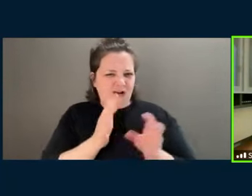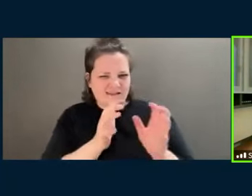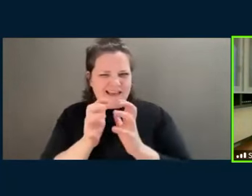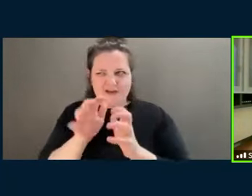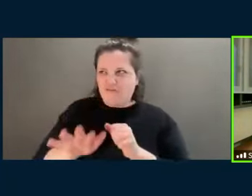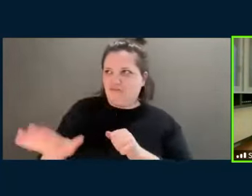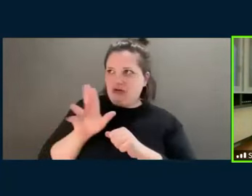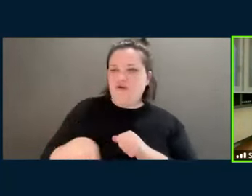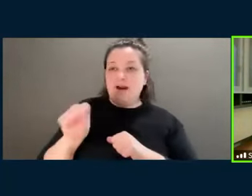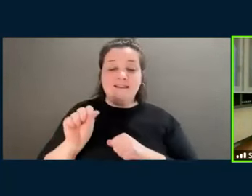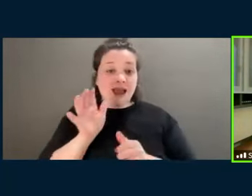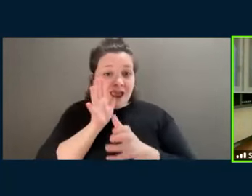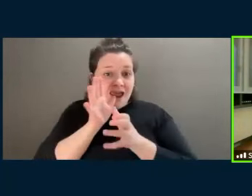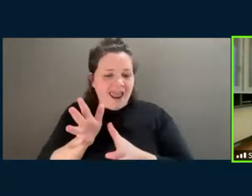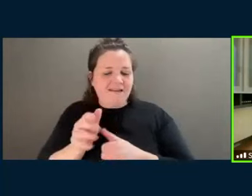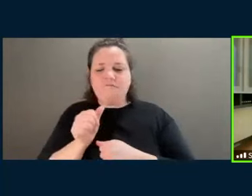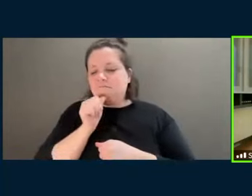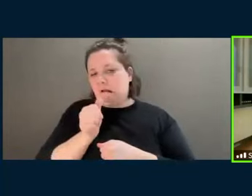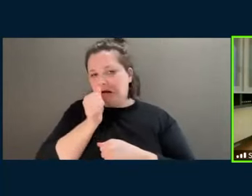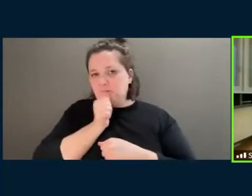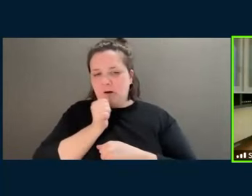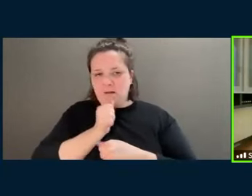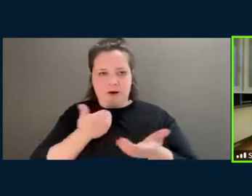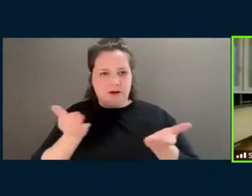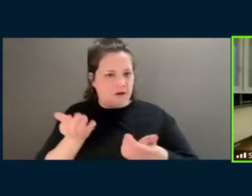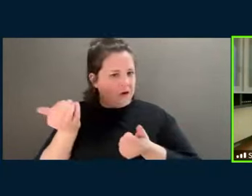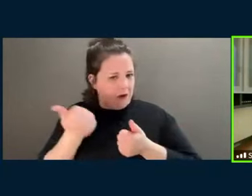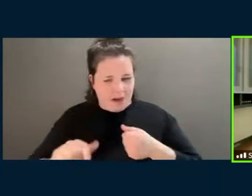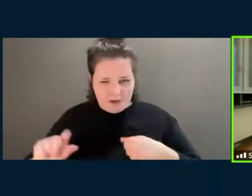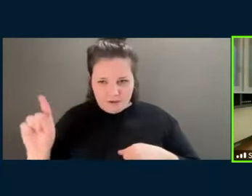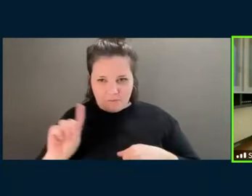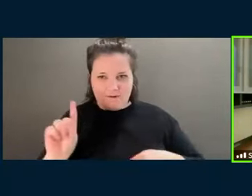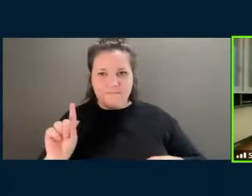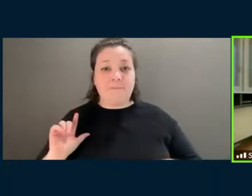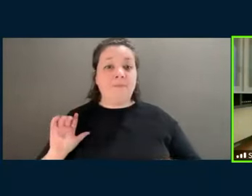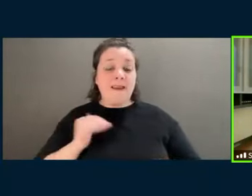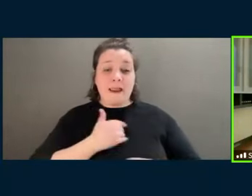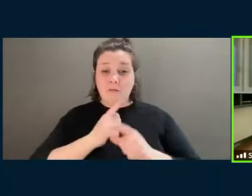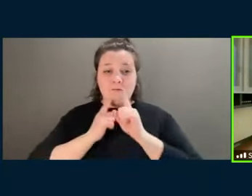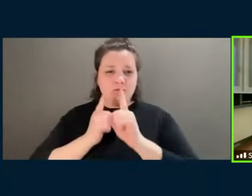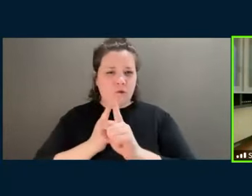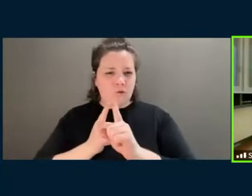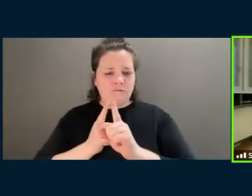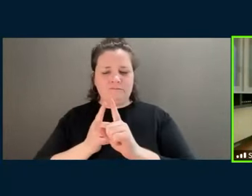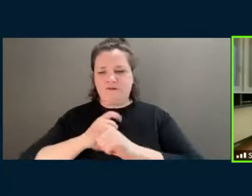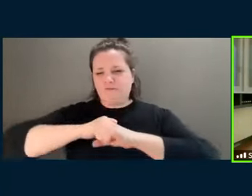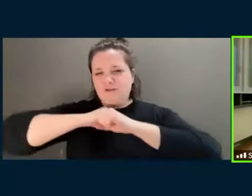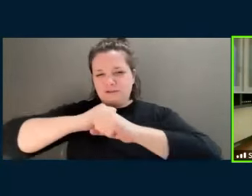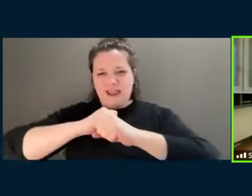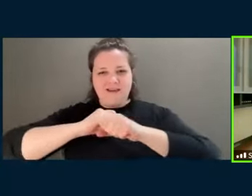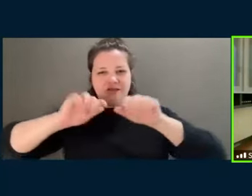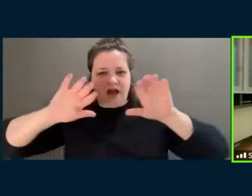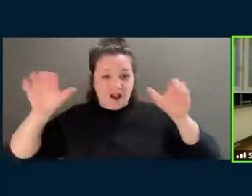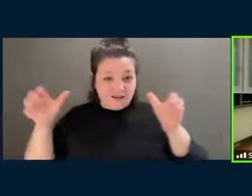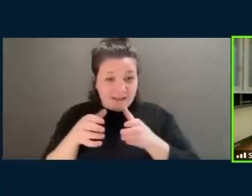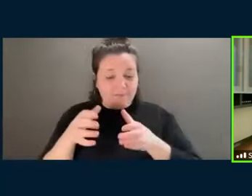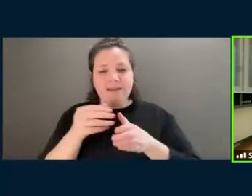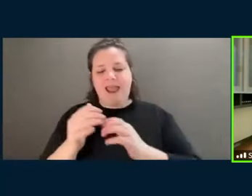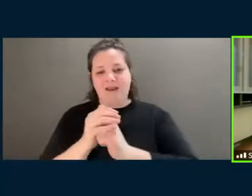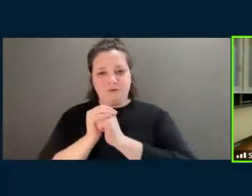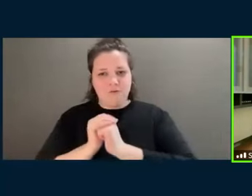Our collective mission, highlighted today, centers on safeguarding the sanctity of worship and assembly. In response to the rise